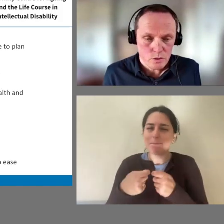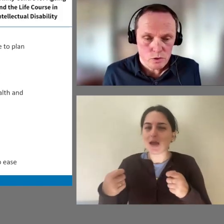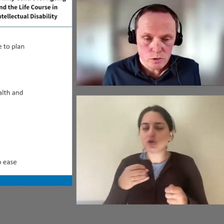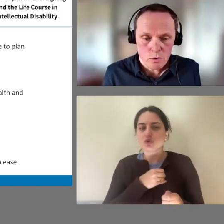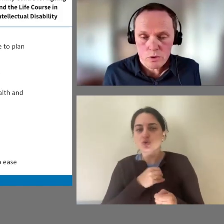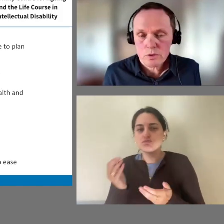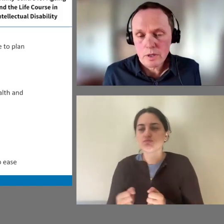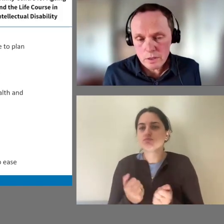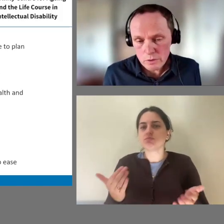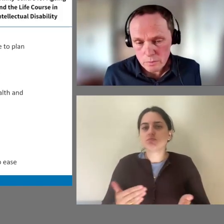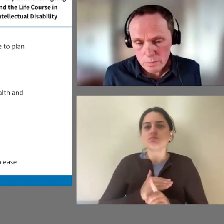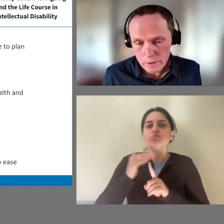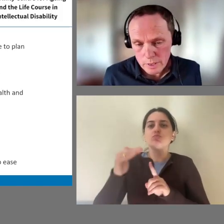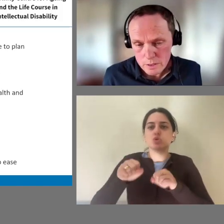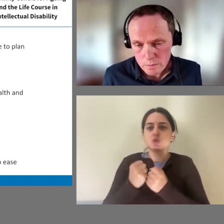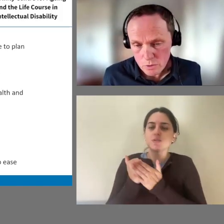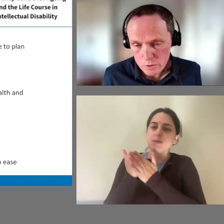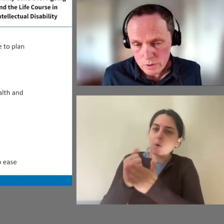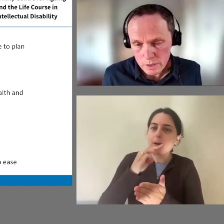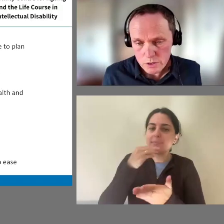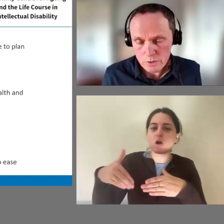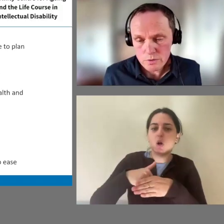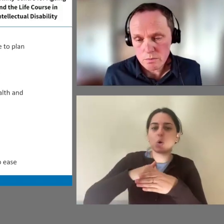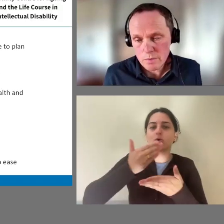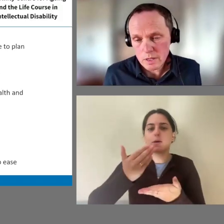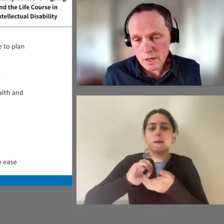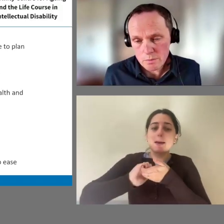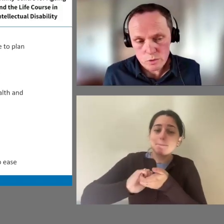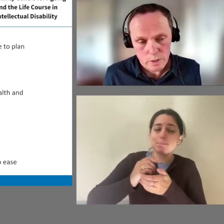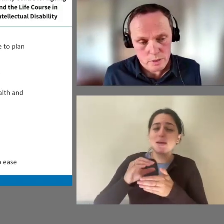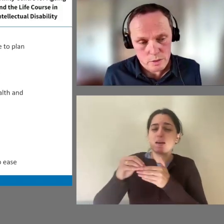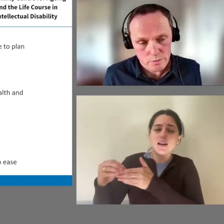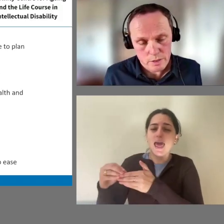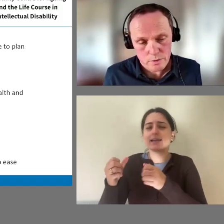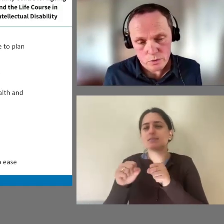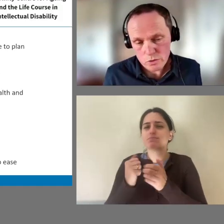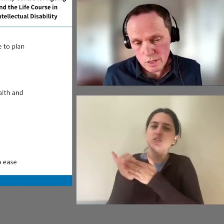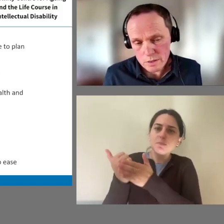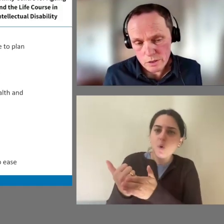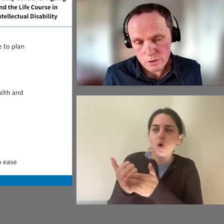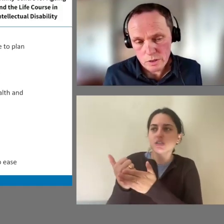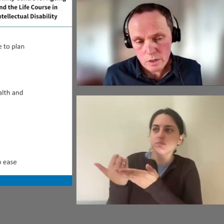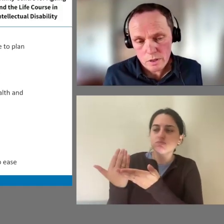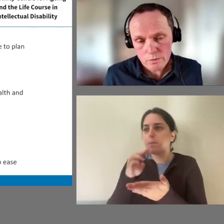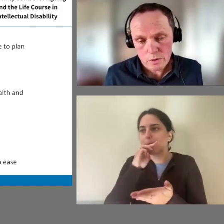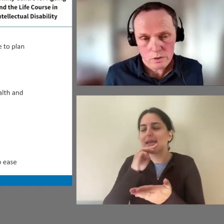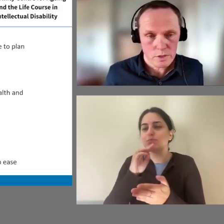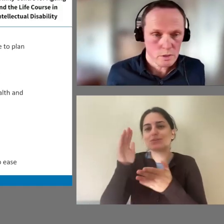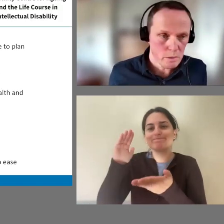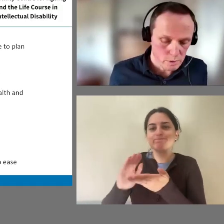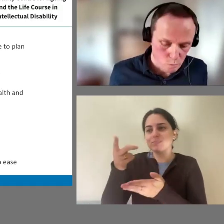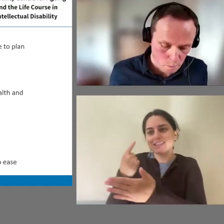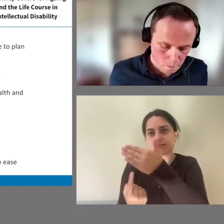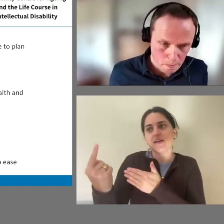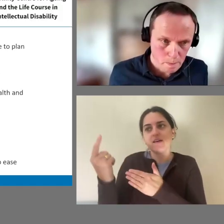enhance social support, including peer-led support initiatives, may help to ease the effects of social isolation for